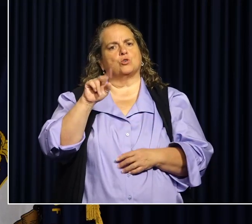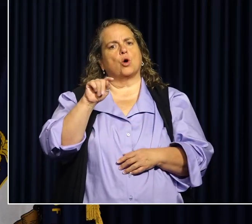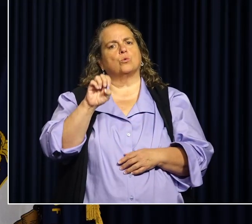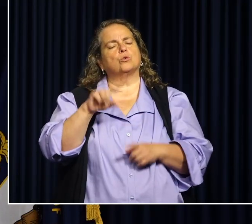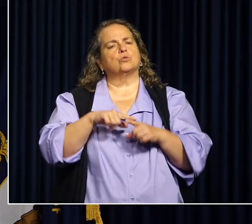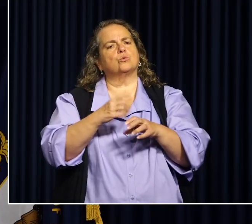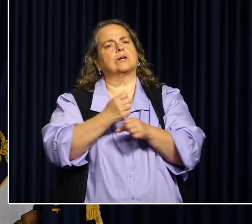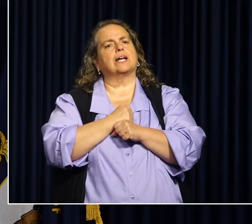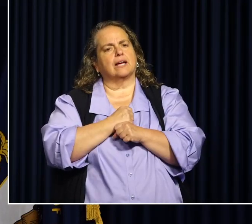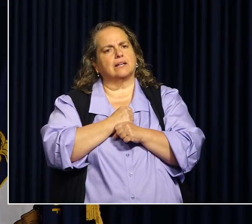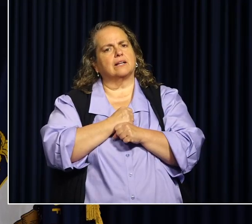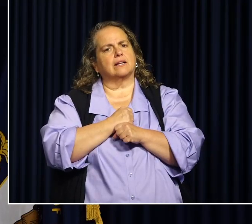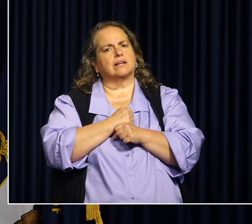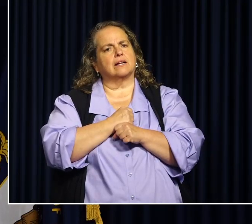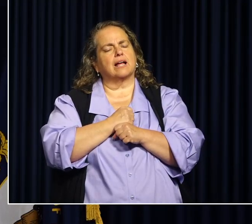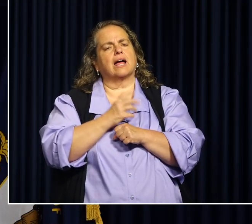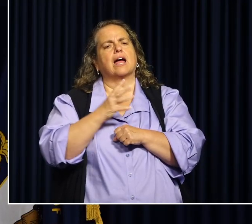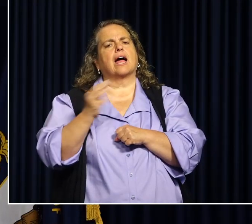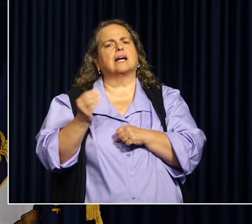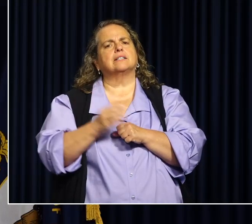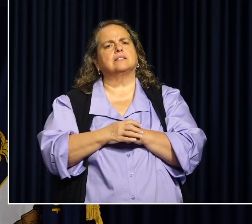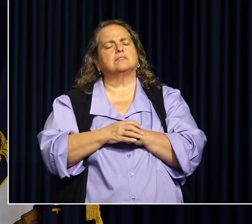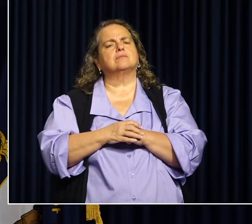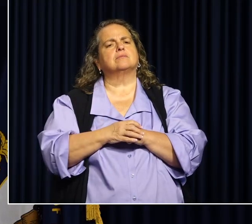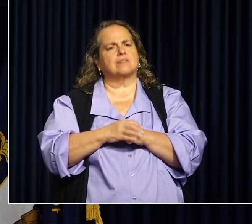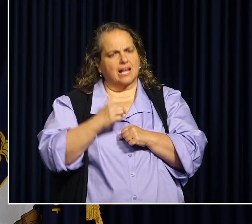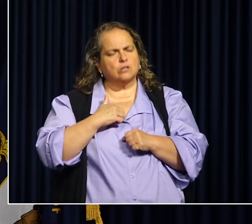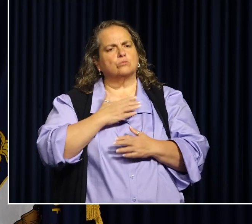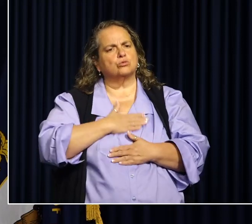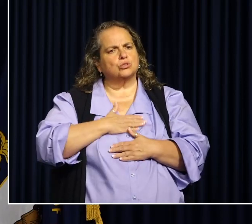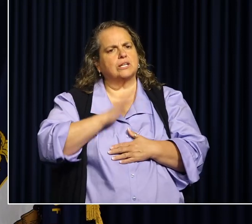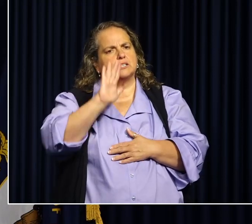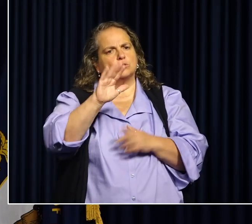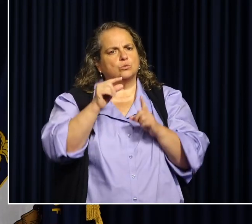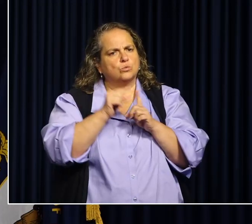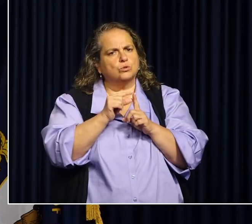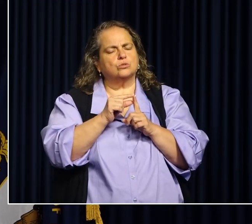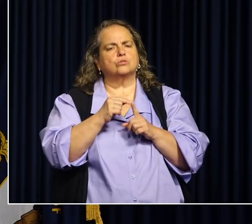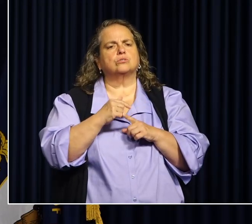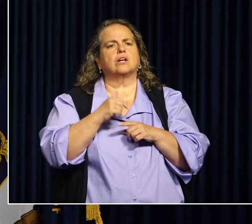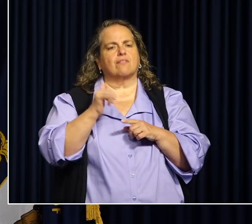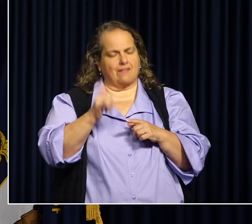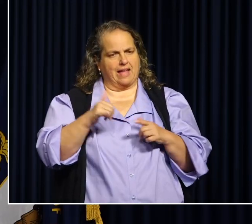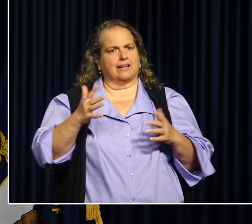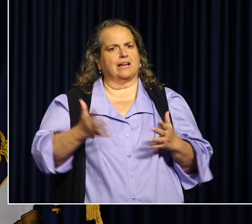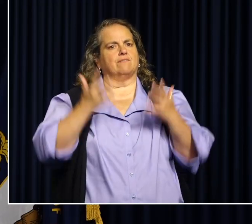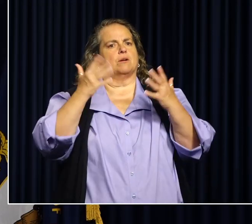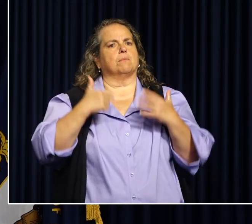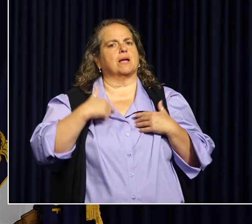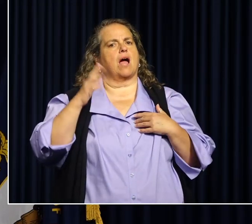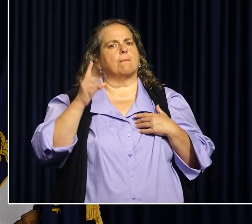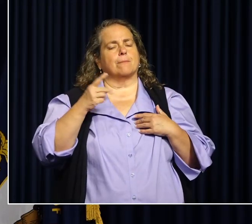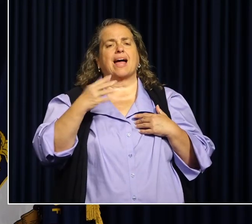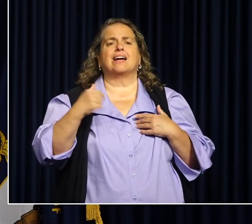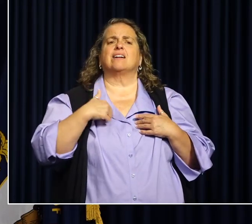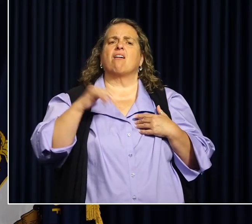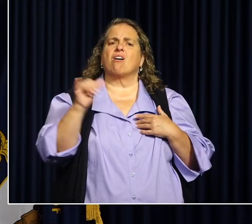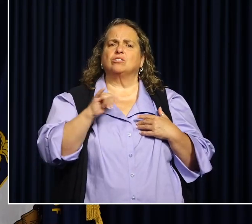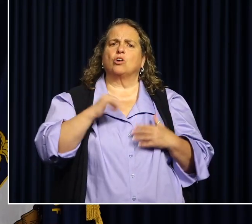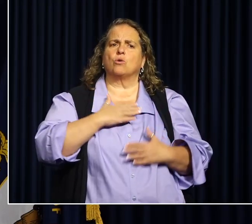get, and I appreciate his words, which helped lift me up. But I also appreciate